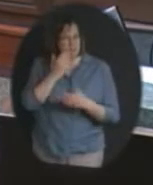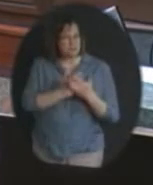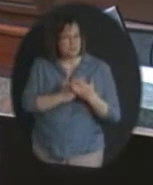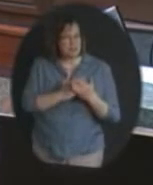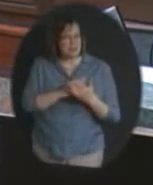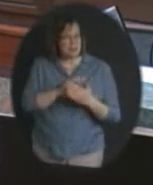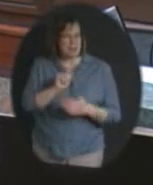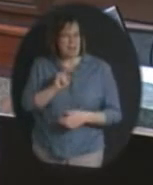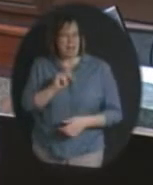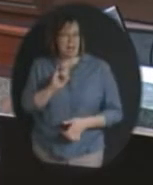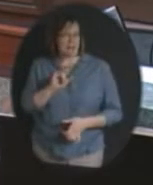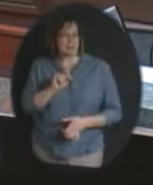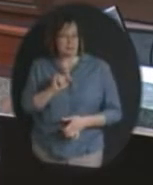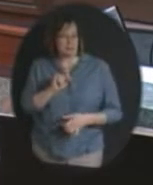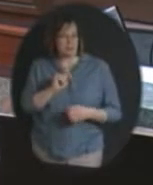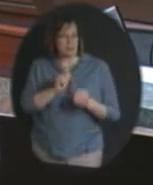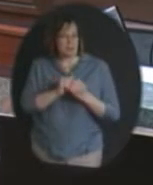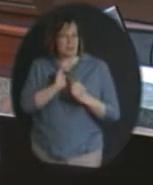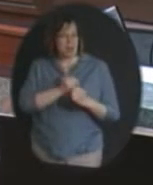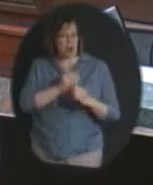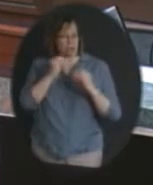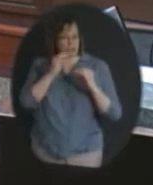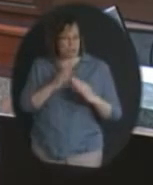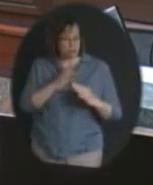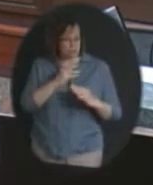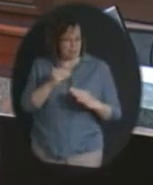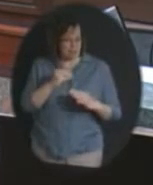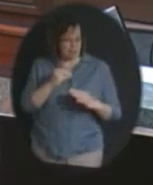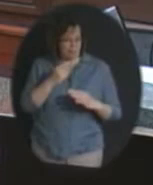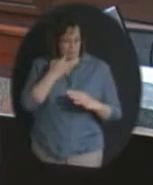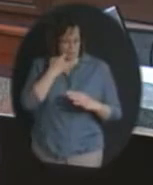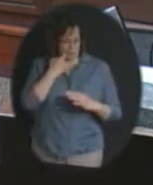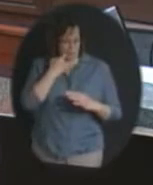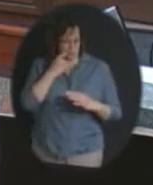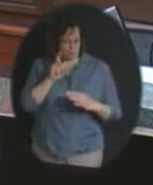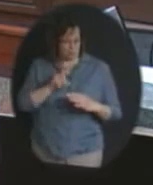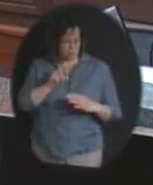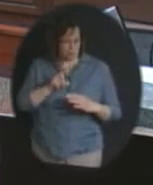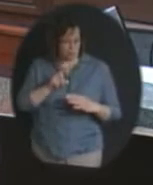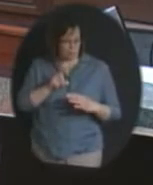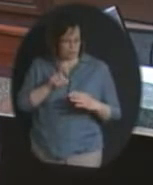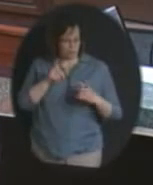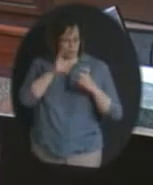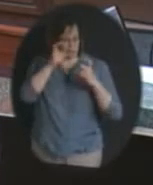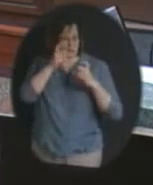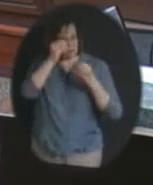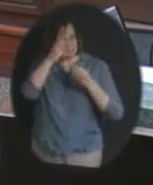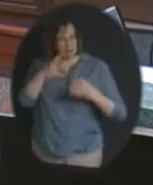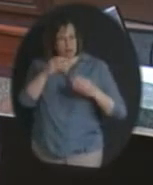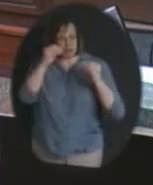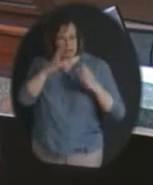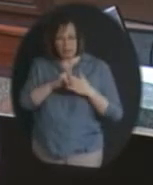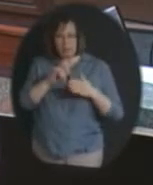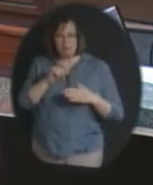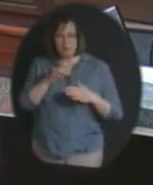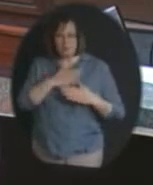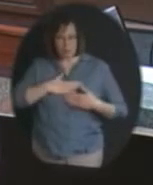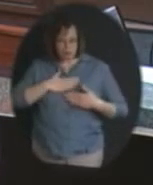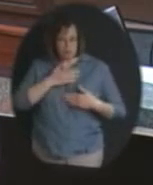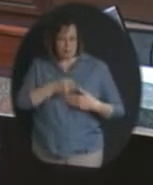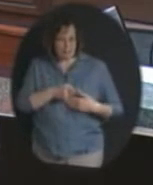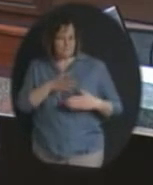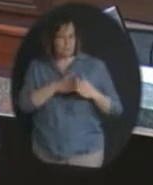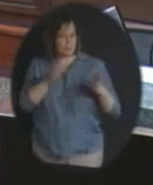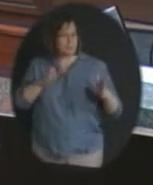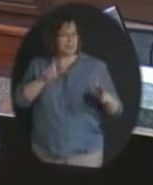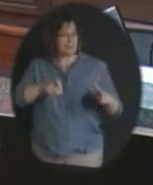angst on a part of our teachers, and we just really need to celebrate it and tell our teachers that we appreciate them, and the public